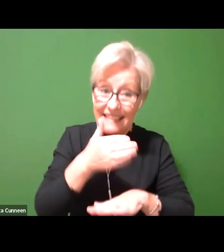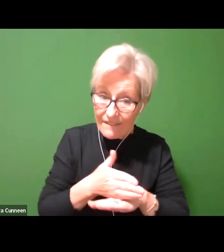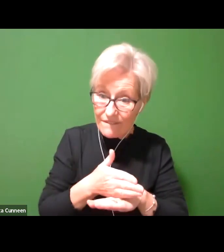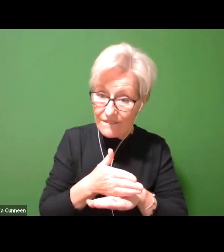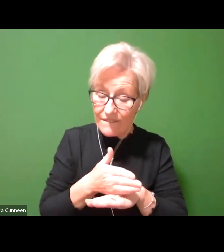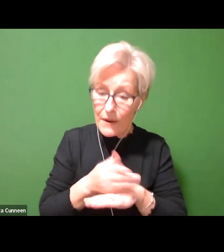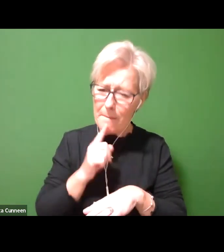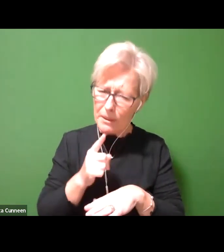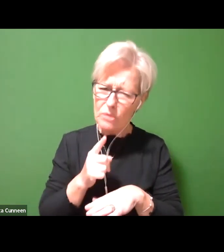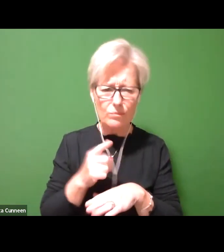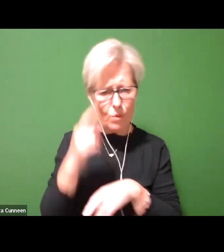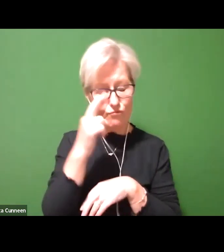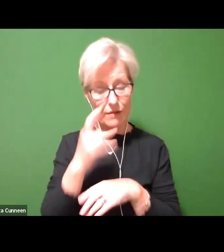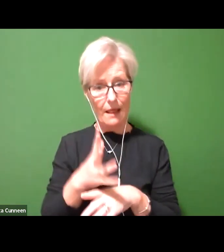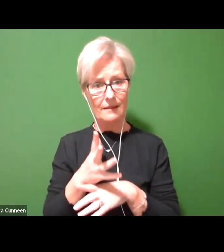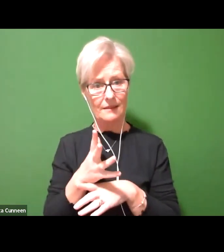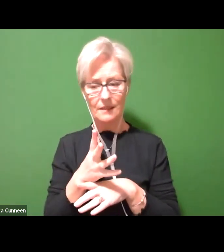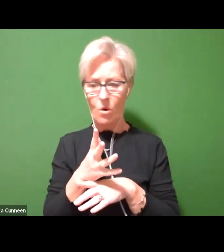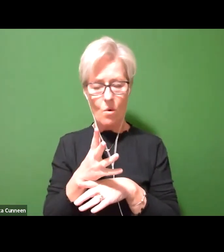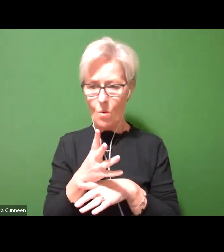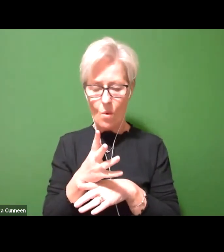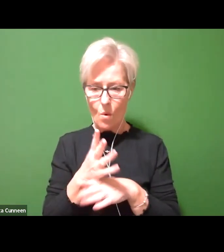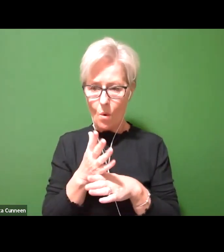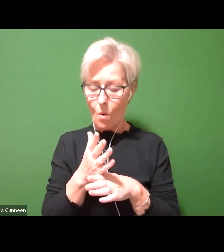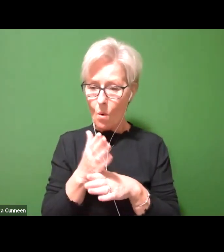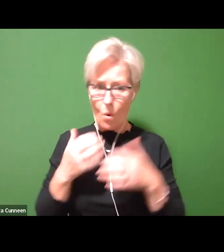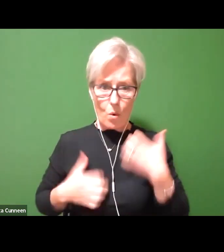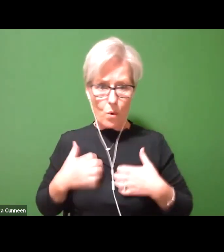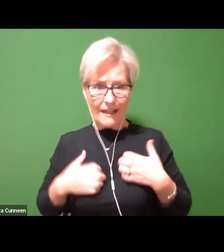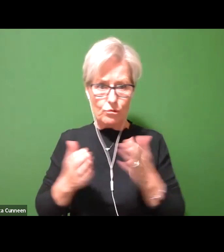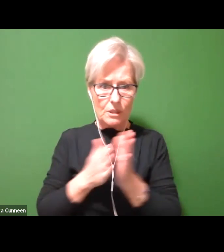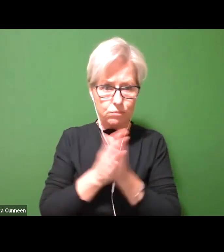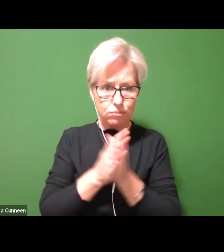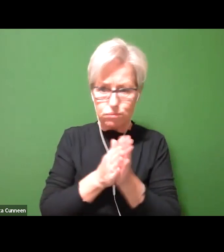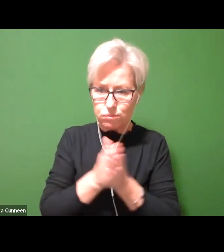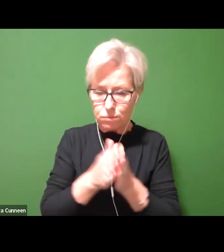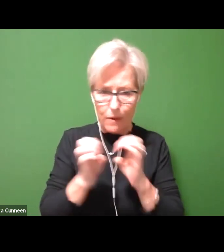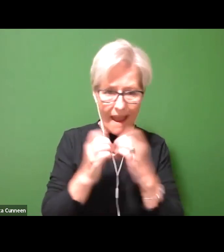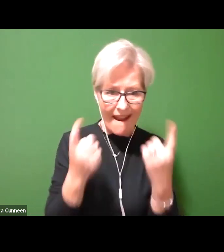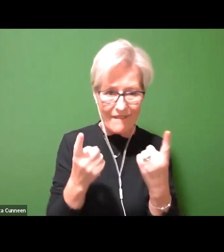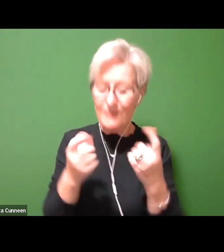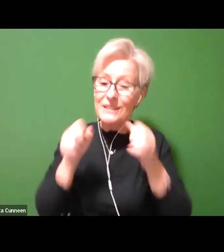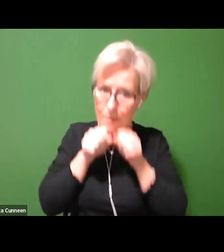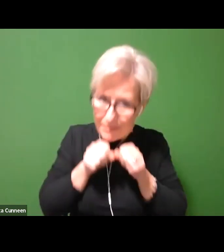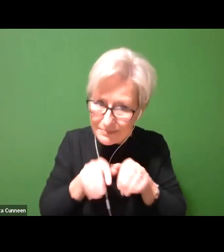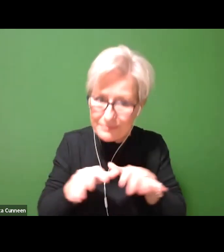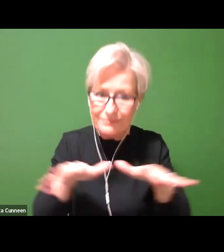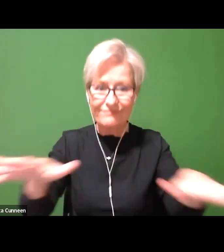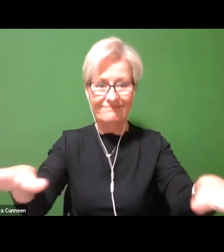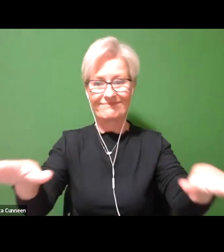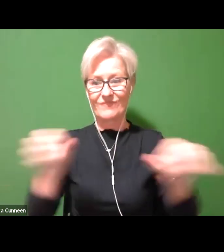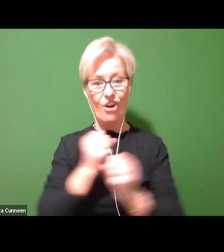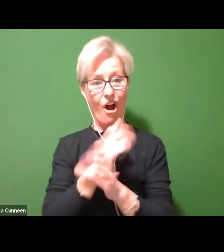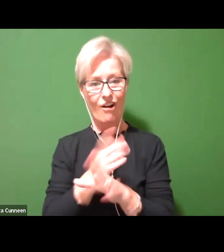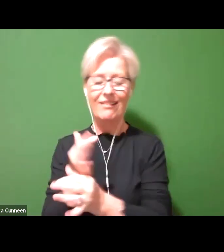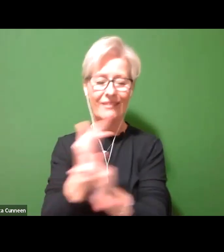we realised the level of interest much wider than staff, and so extended the invite to all of our community partners, families